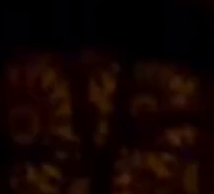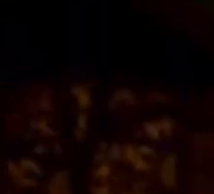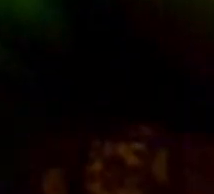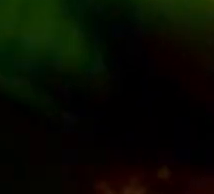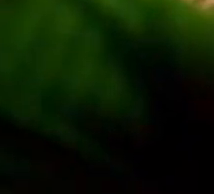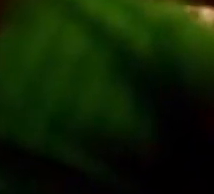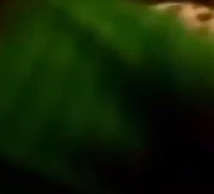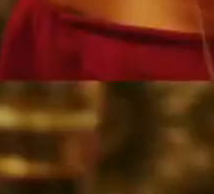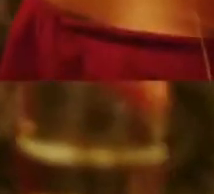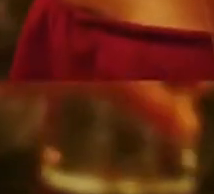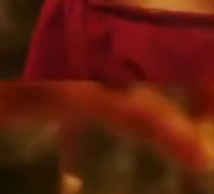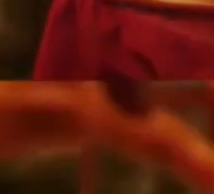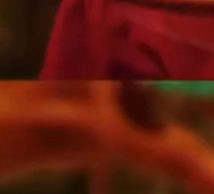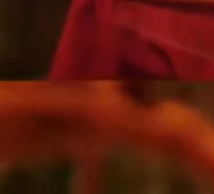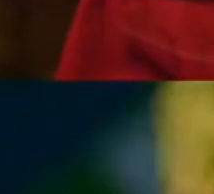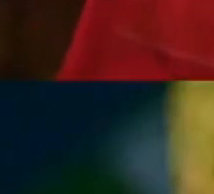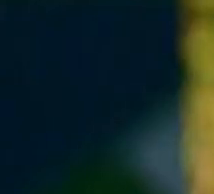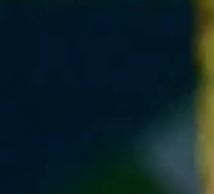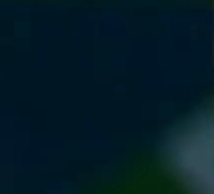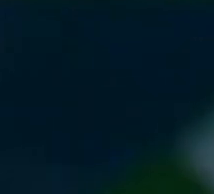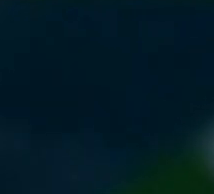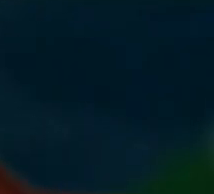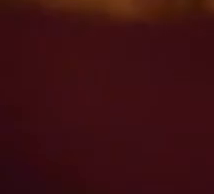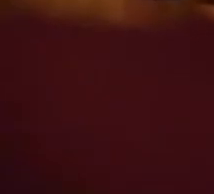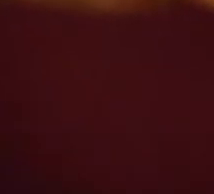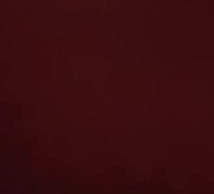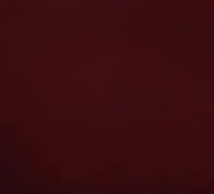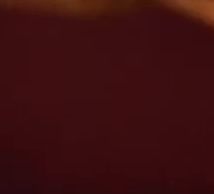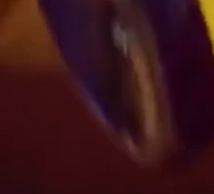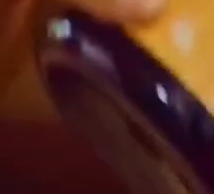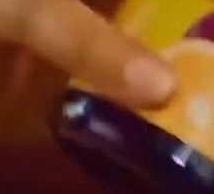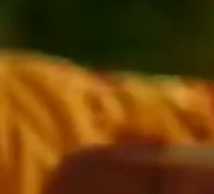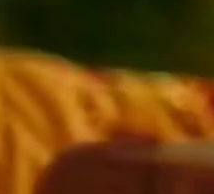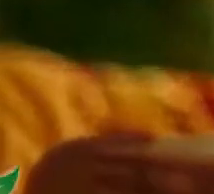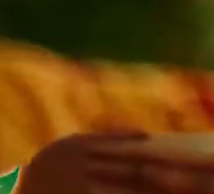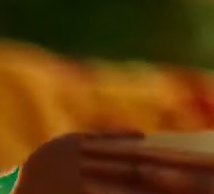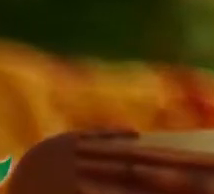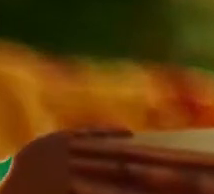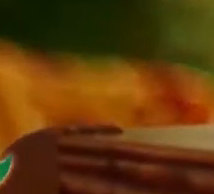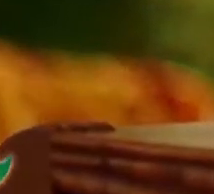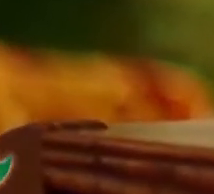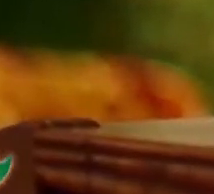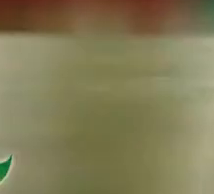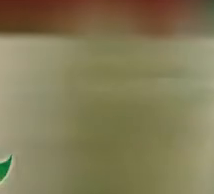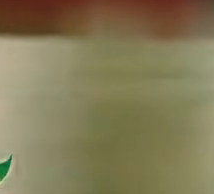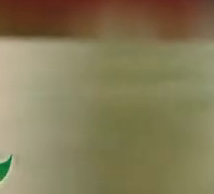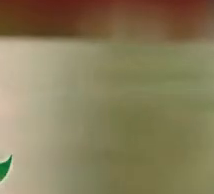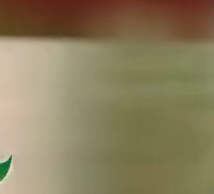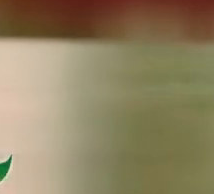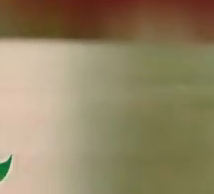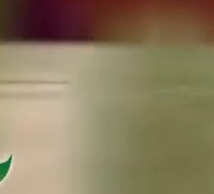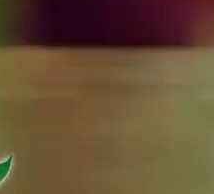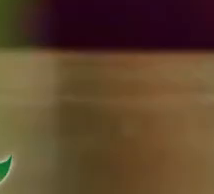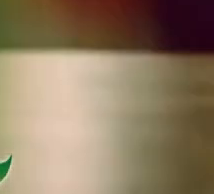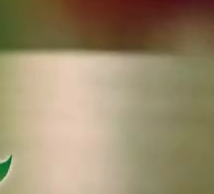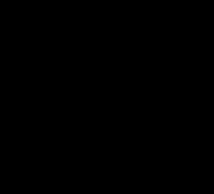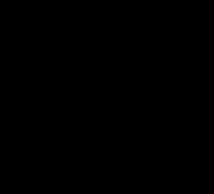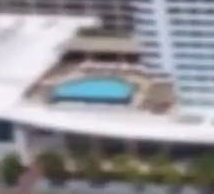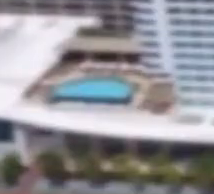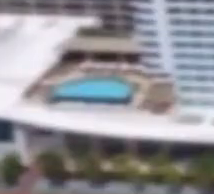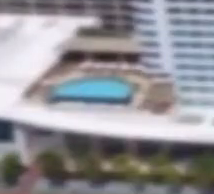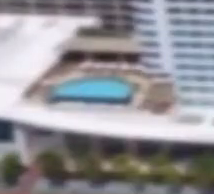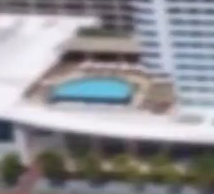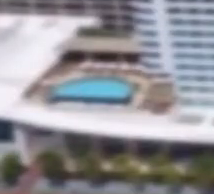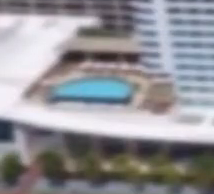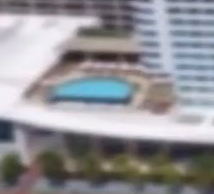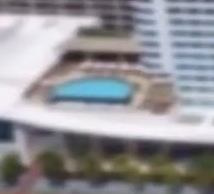You'll own every minute of it. Discover how you can age vibrantly with Alive.